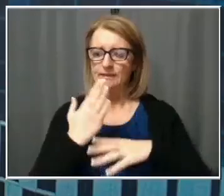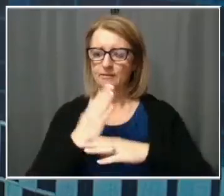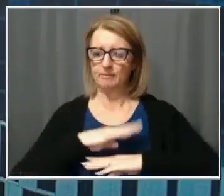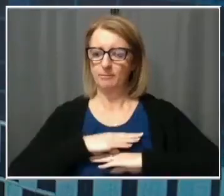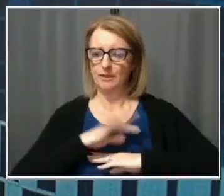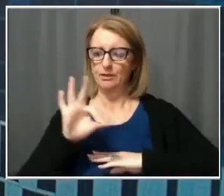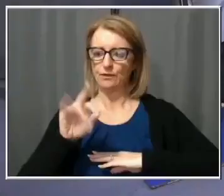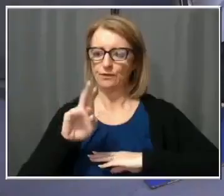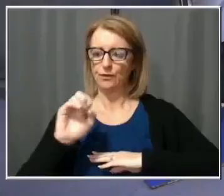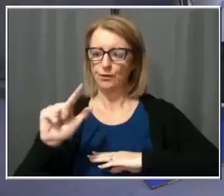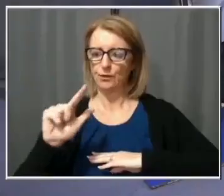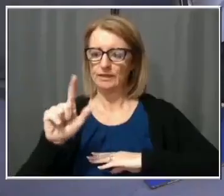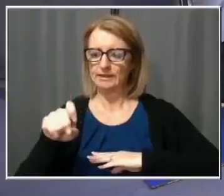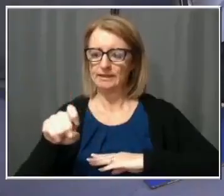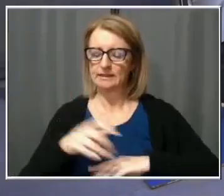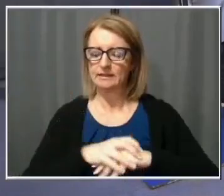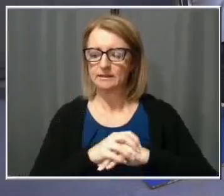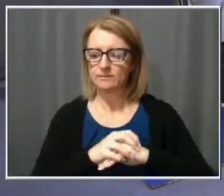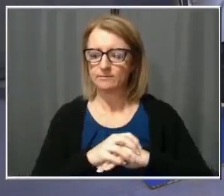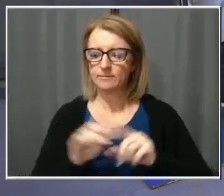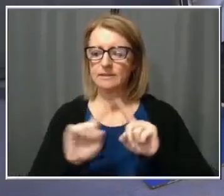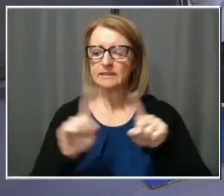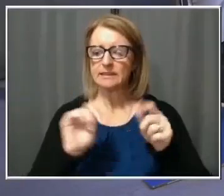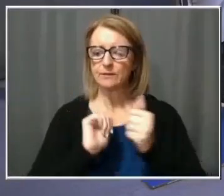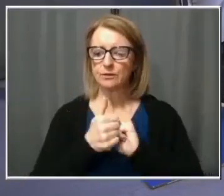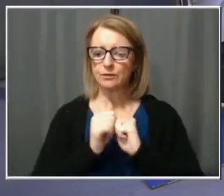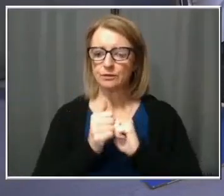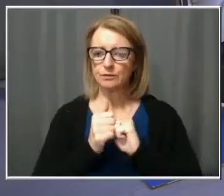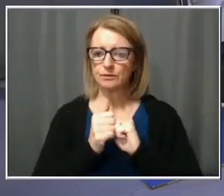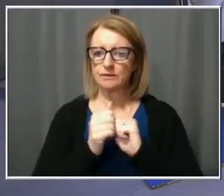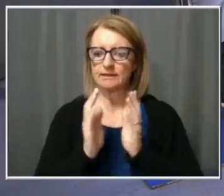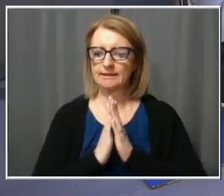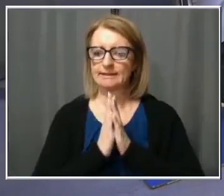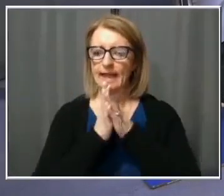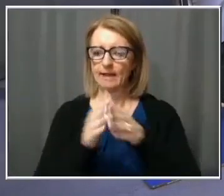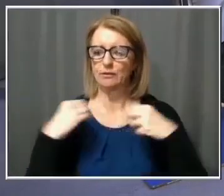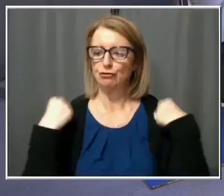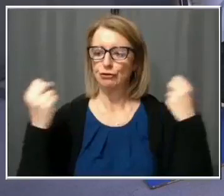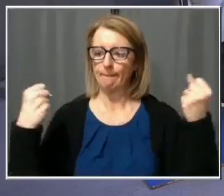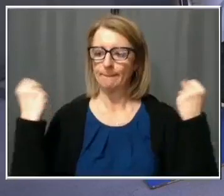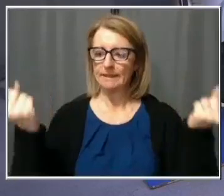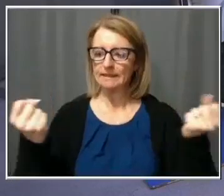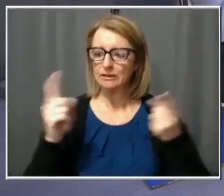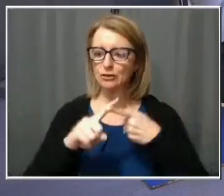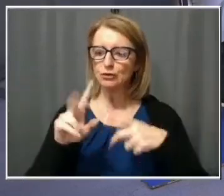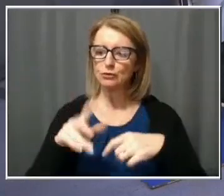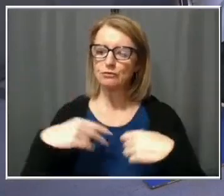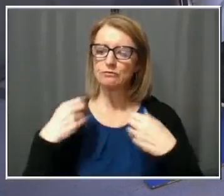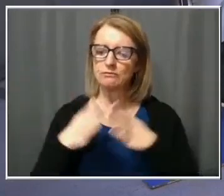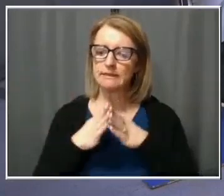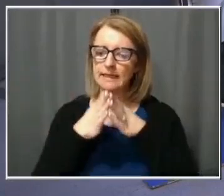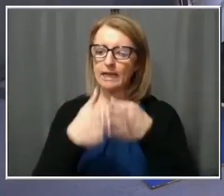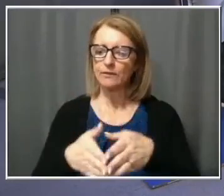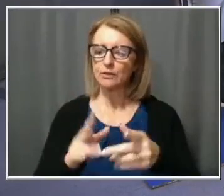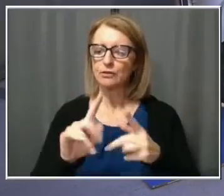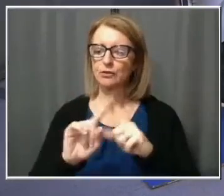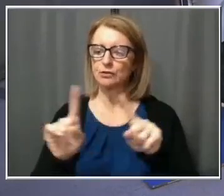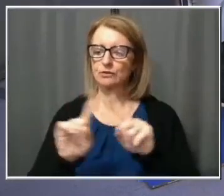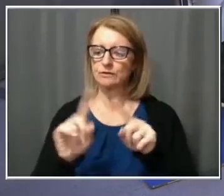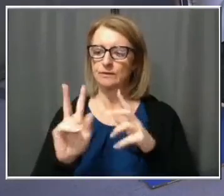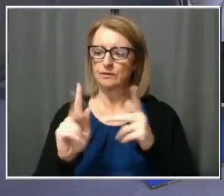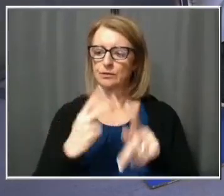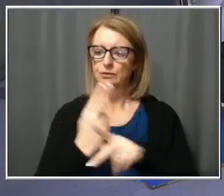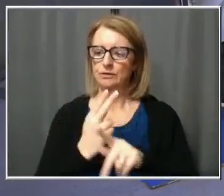needs. So let's talk about different sports. Gymnast to diver, that takes a certain amount of energy and uses certain parts of the body. But when she switches